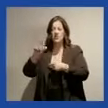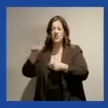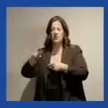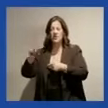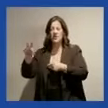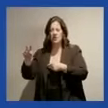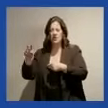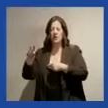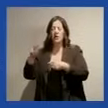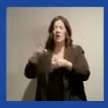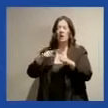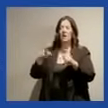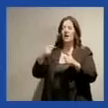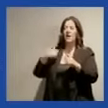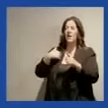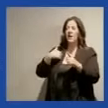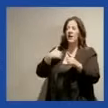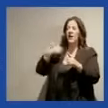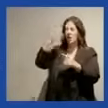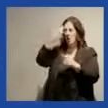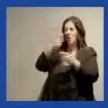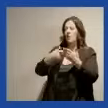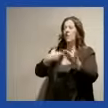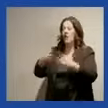know, but we don't know what we don't know.